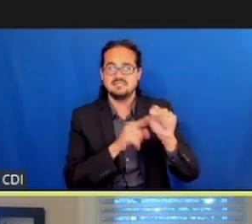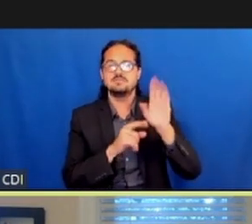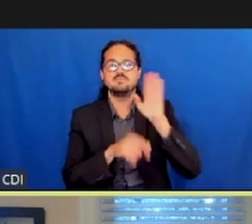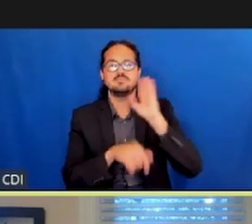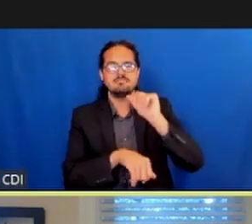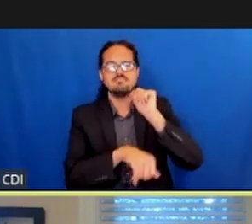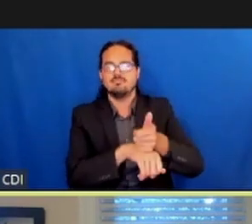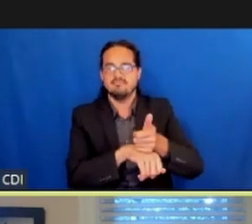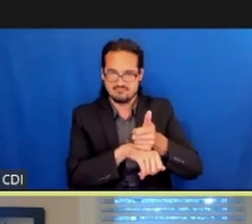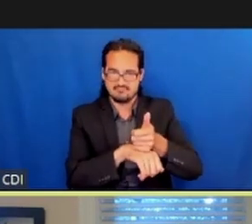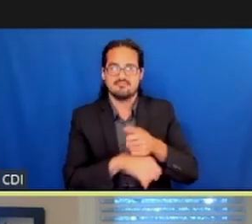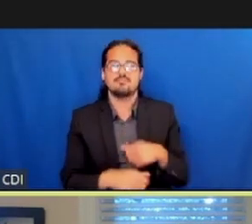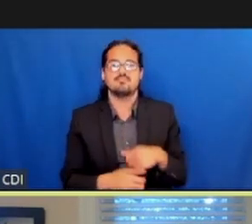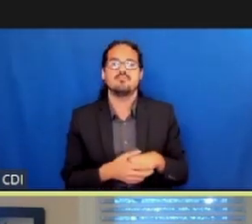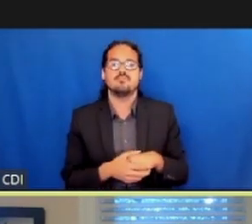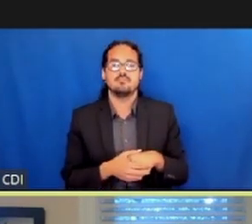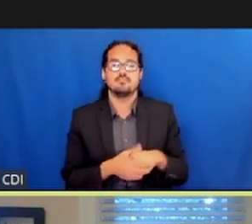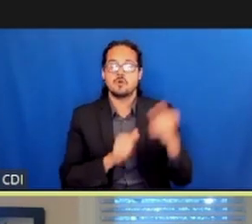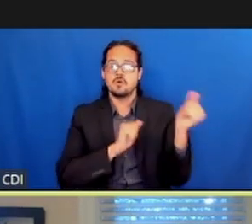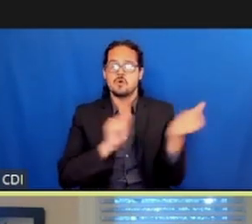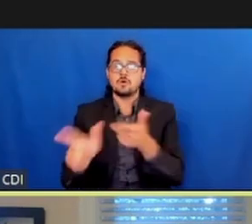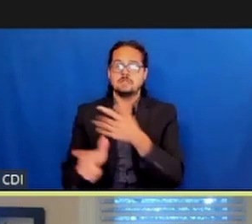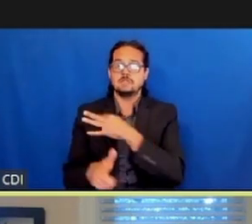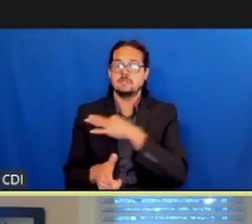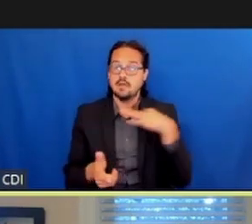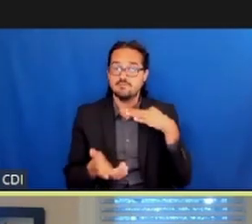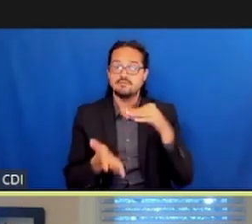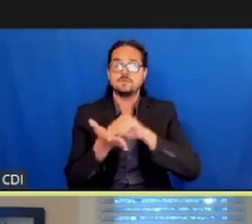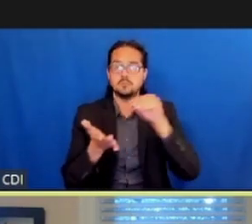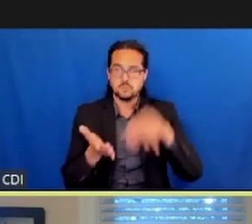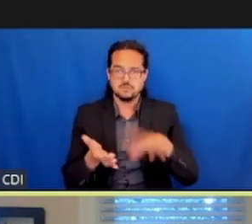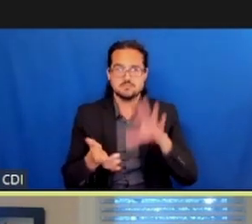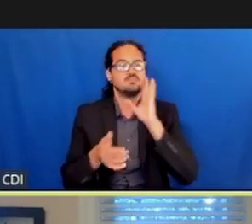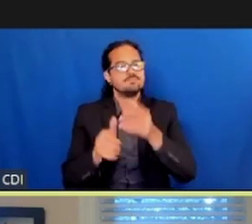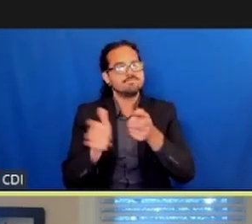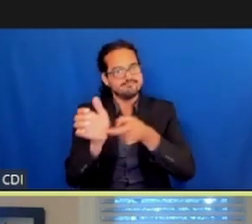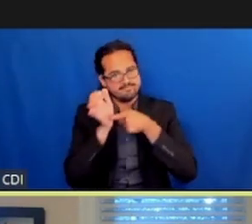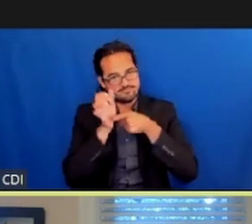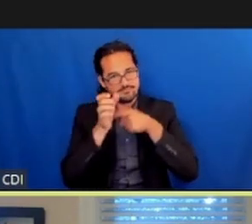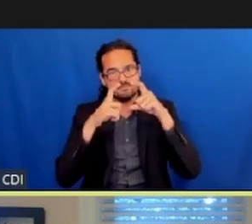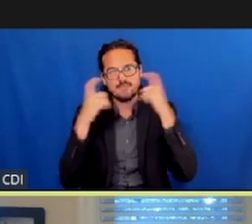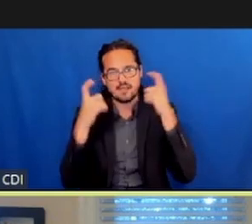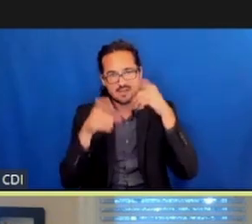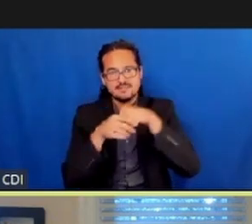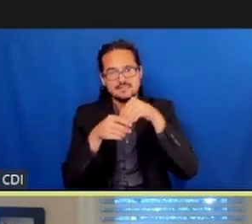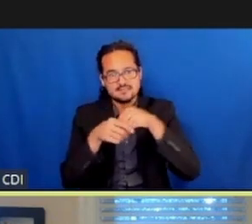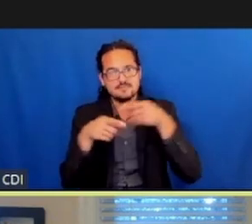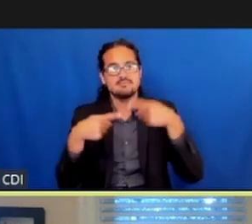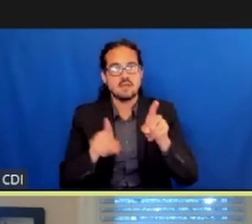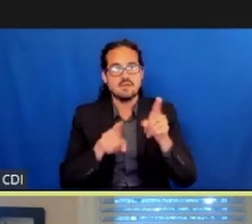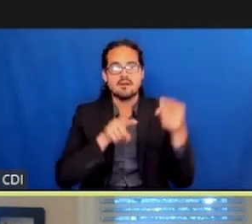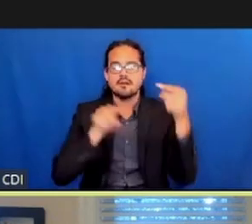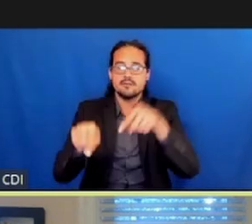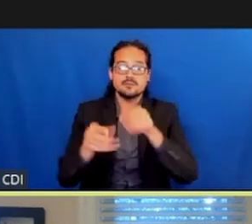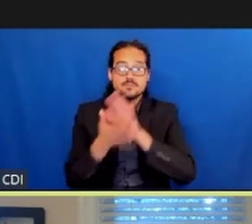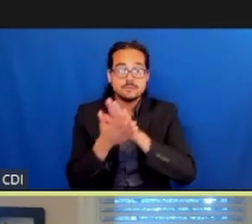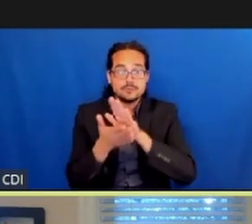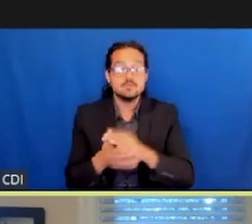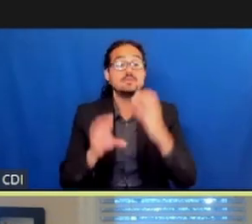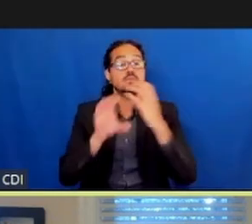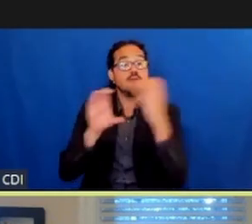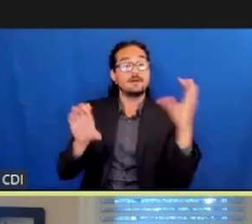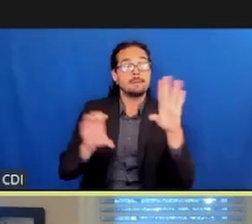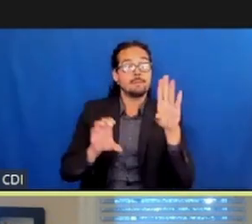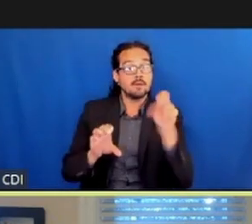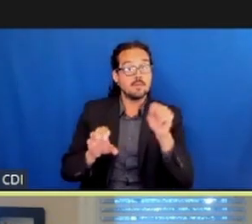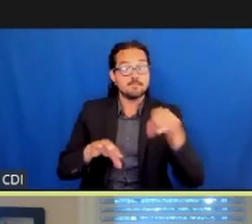at all school levels will be wearing their face covers indoors as they're on the bus to schools, although there won't be capacity restrictions on the buses anymore.